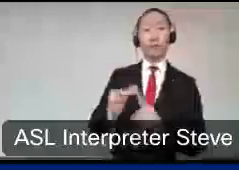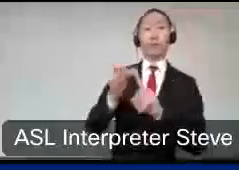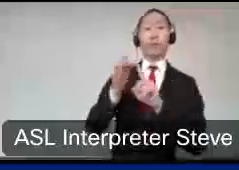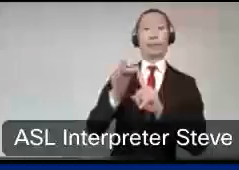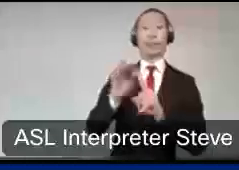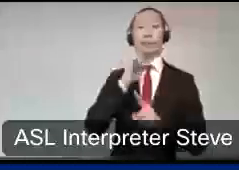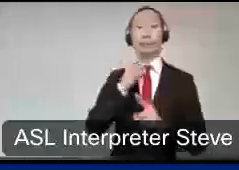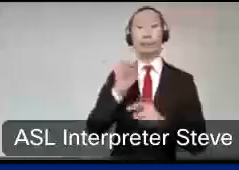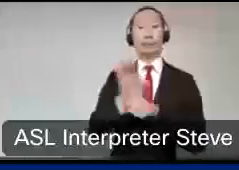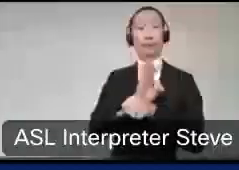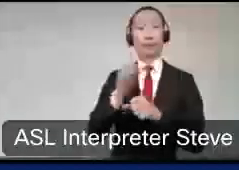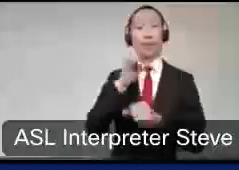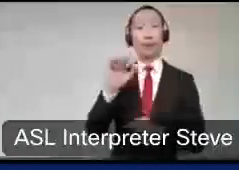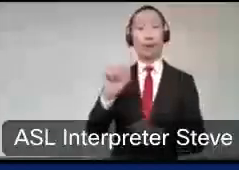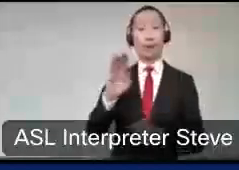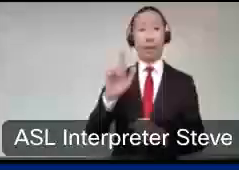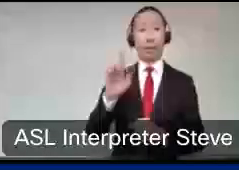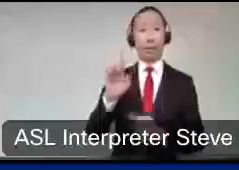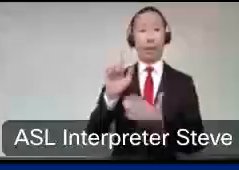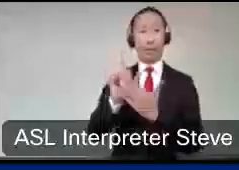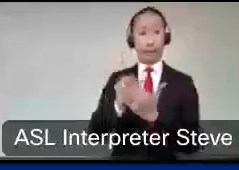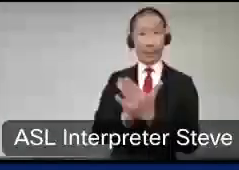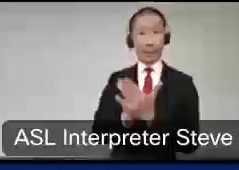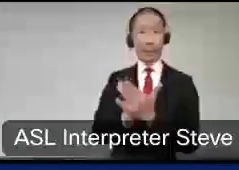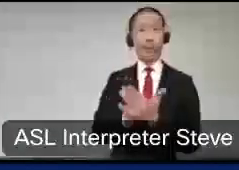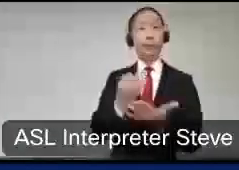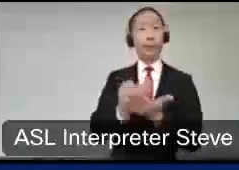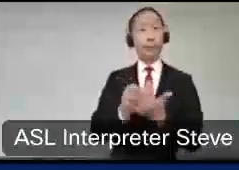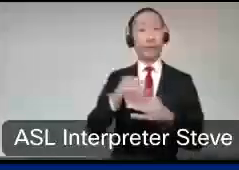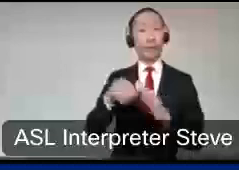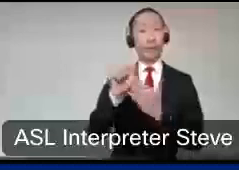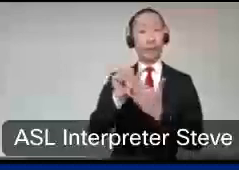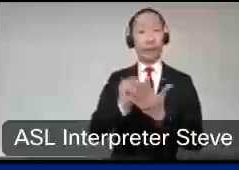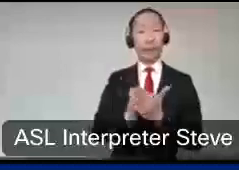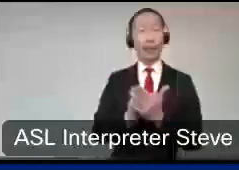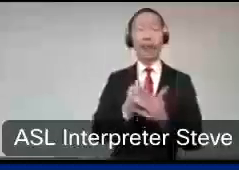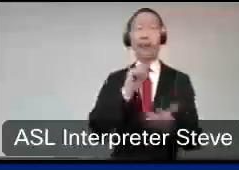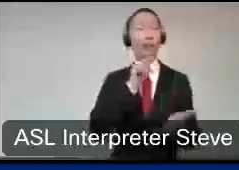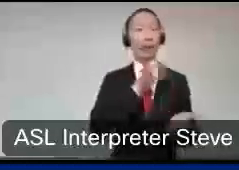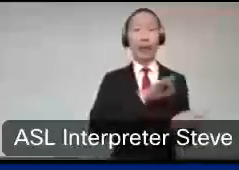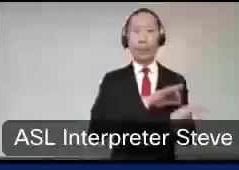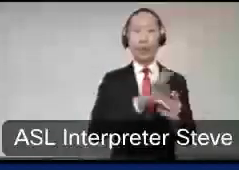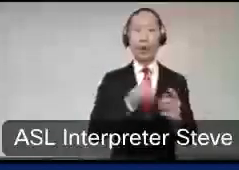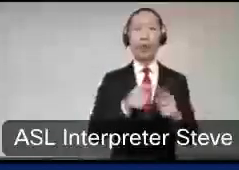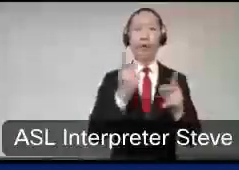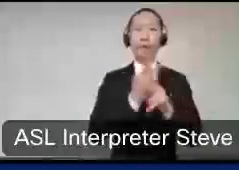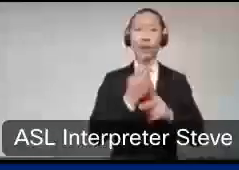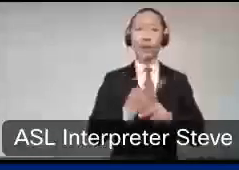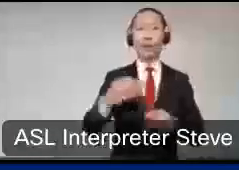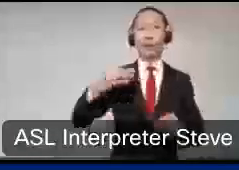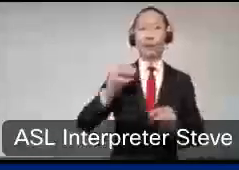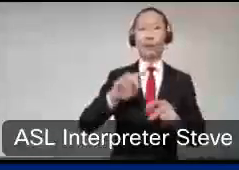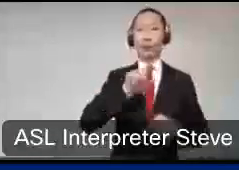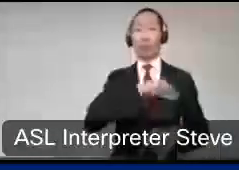significant features of ABLE accounts is that funds in the account are not counted when determining eligibility